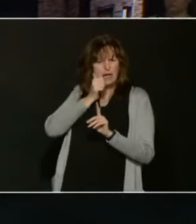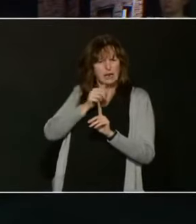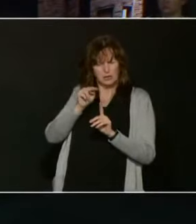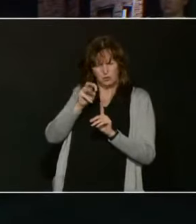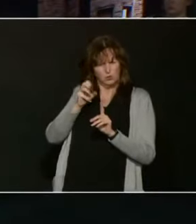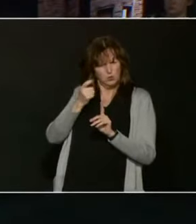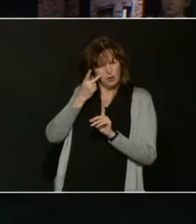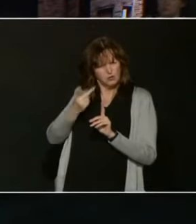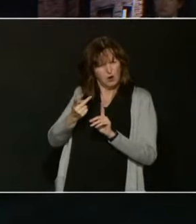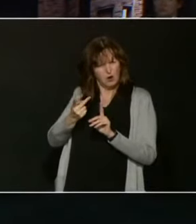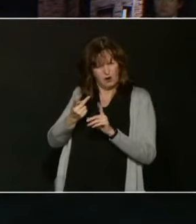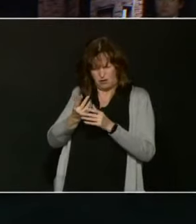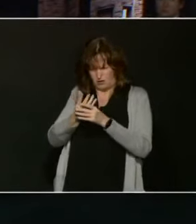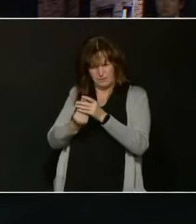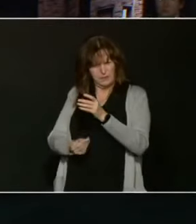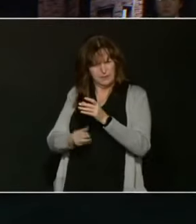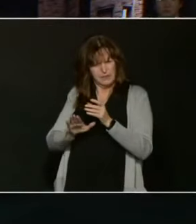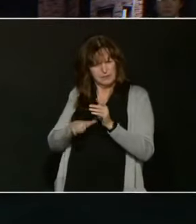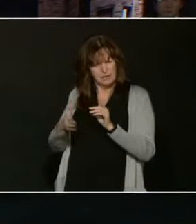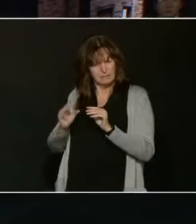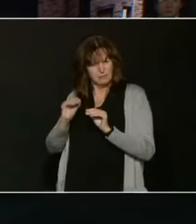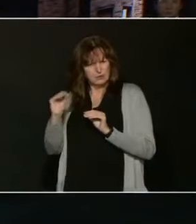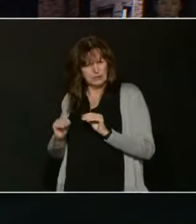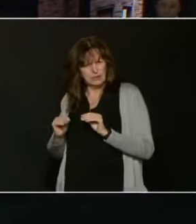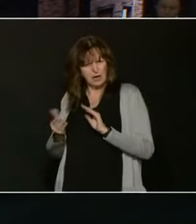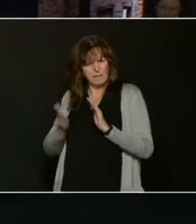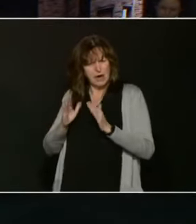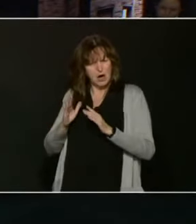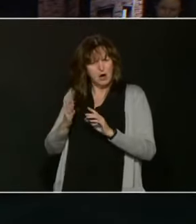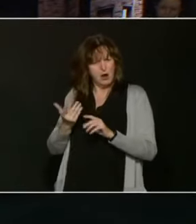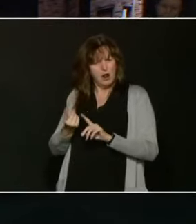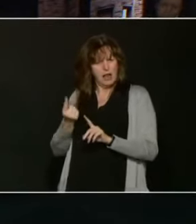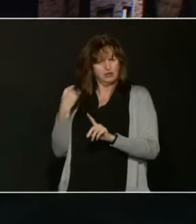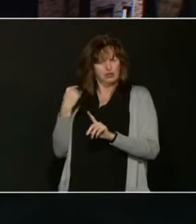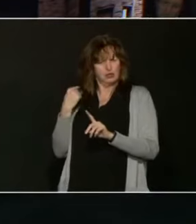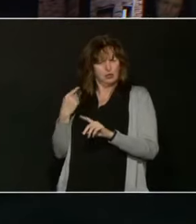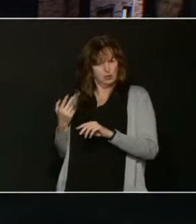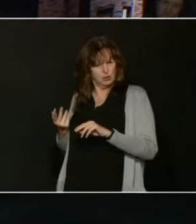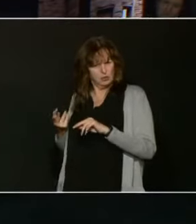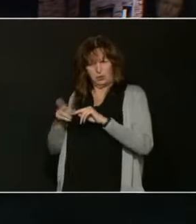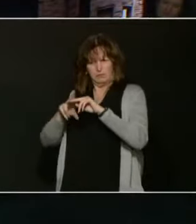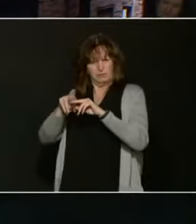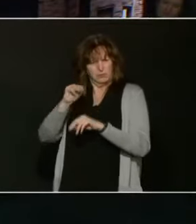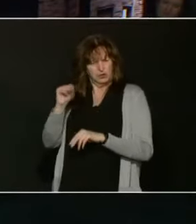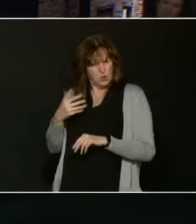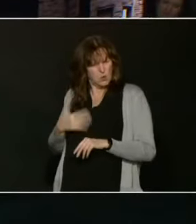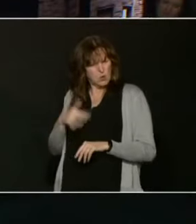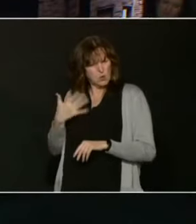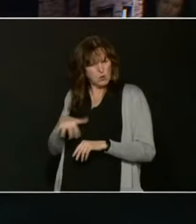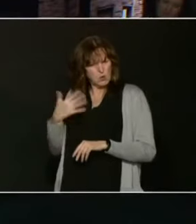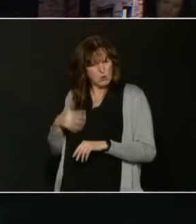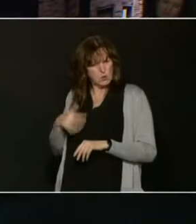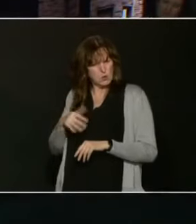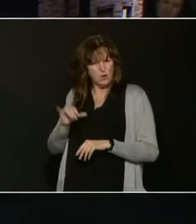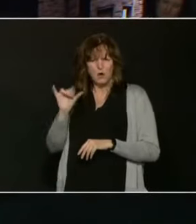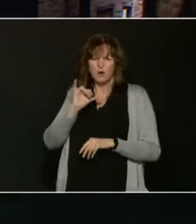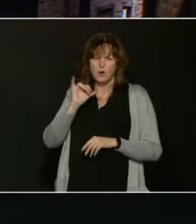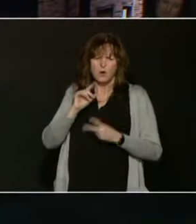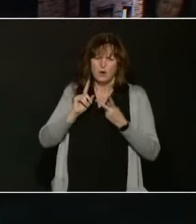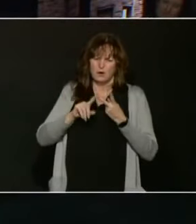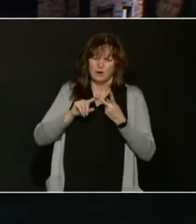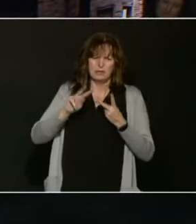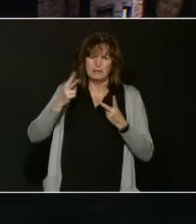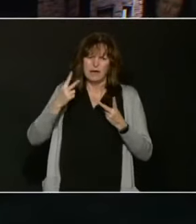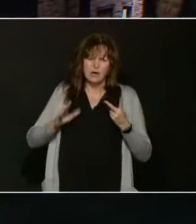data from last year, and they concluded that more recently, I guess in the second wave, the number of excess deaths has